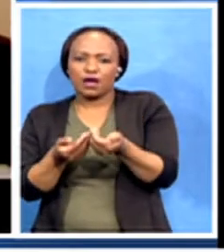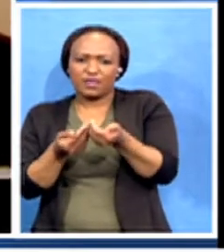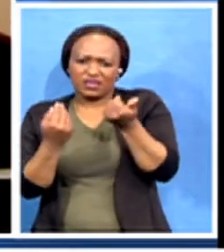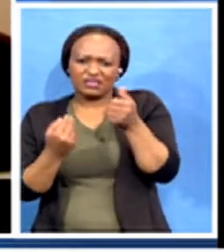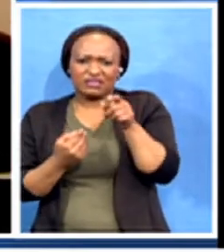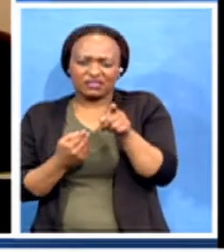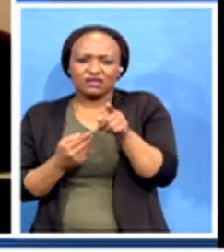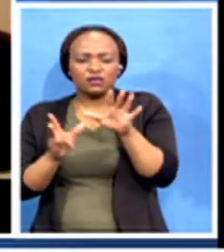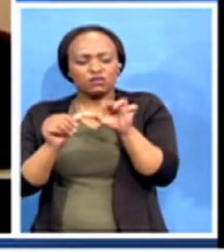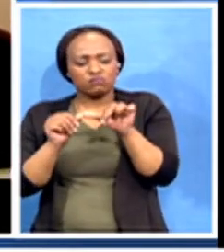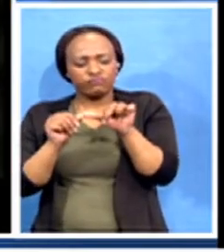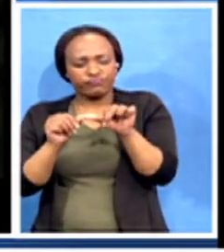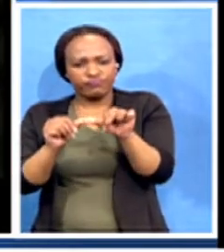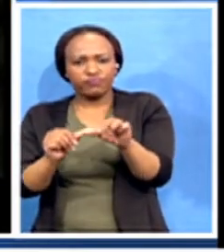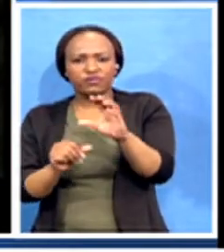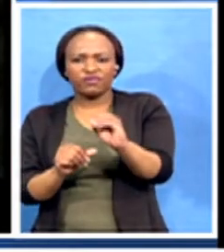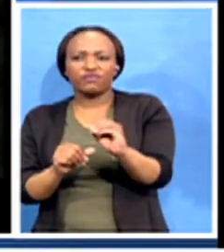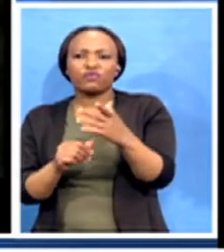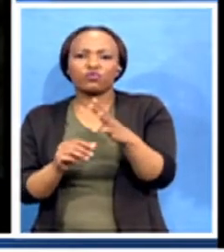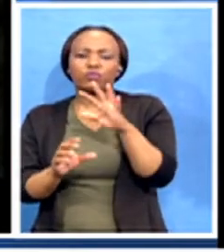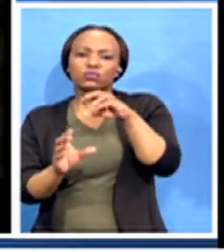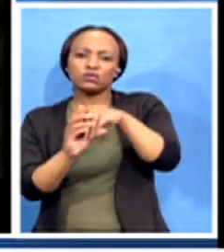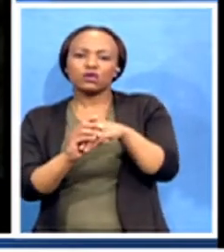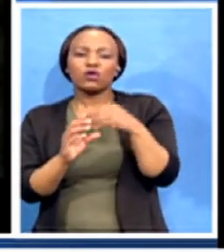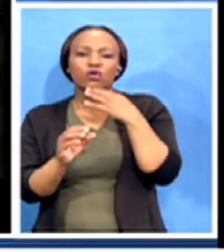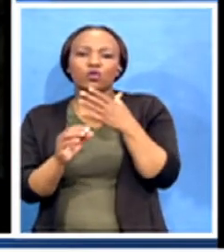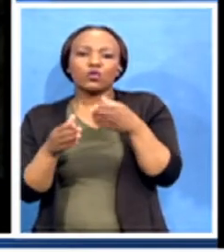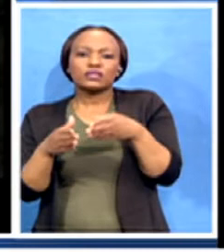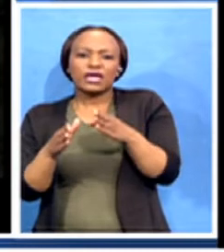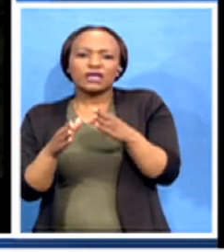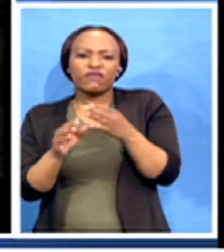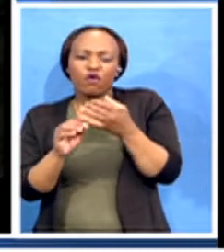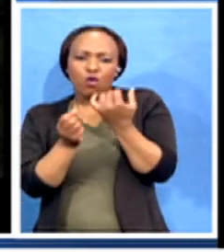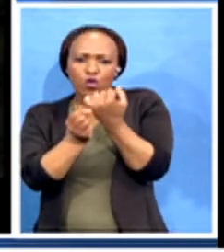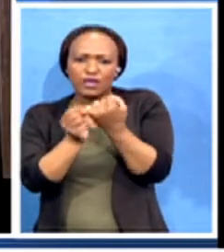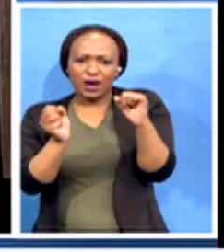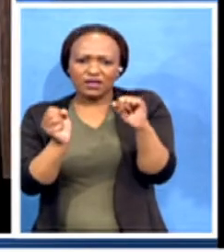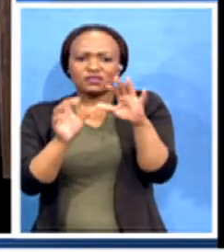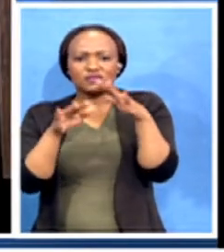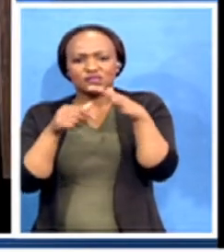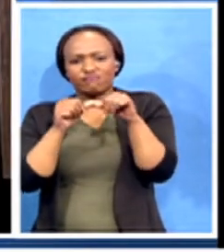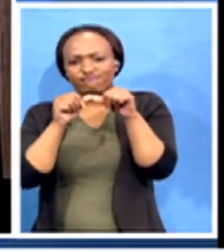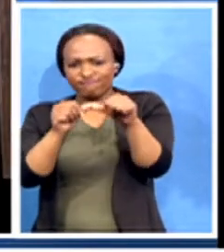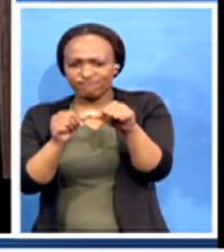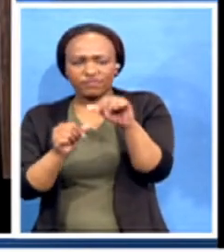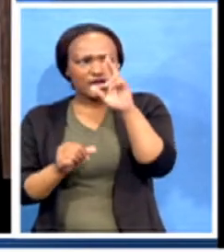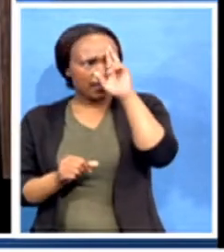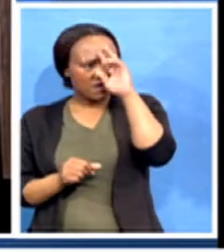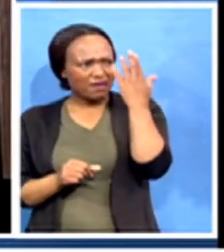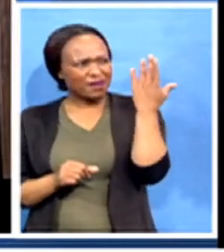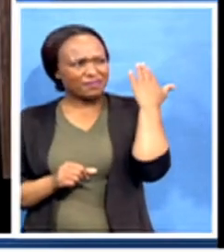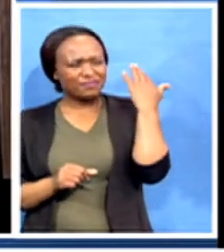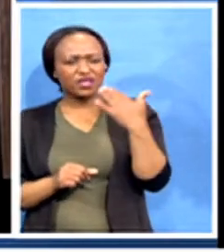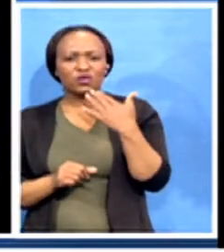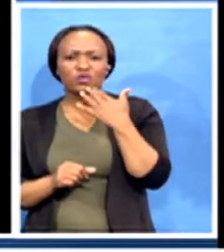He remained there to accompany us to the journey of democracy. I remember with him many